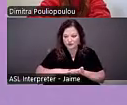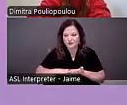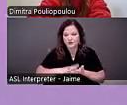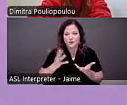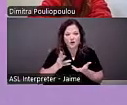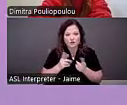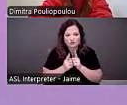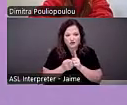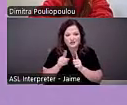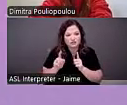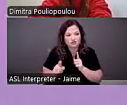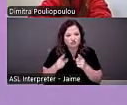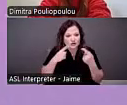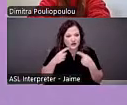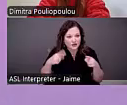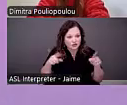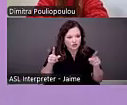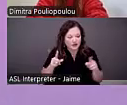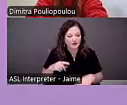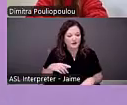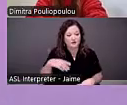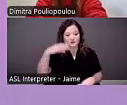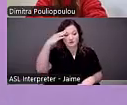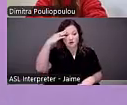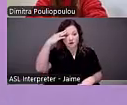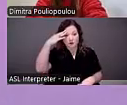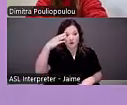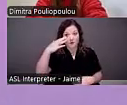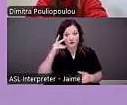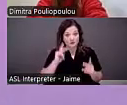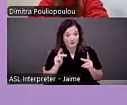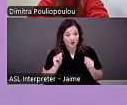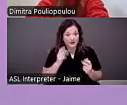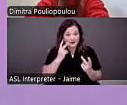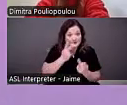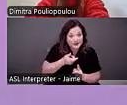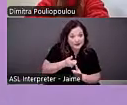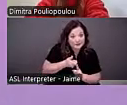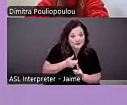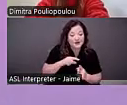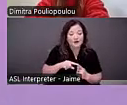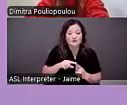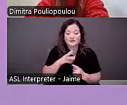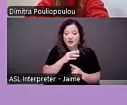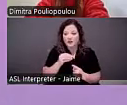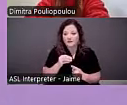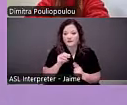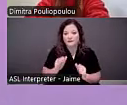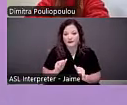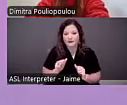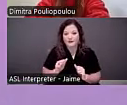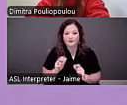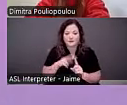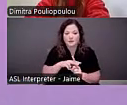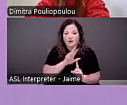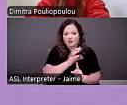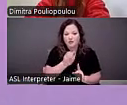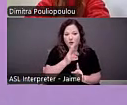achieve, knowledge that people can see themselves in and they can apply in their own context.